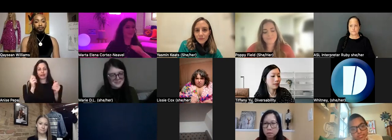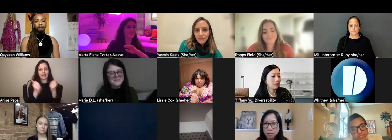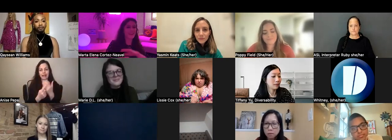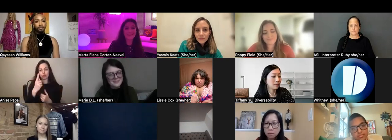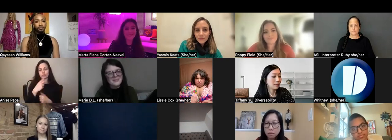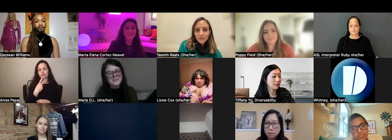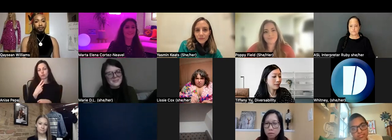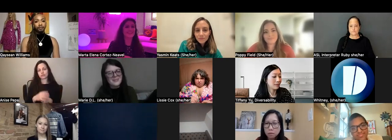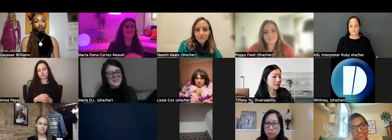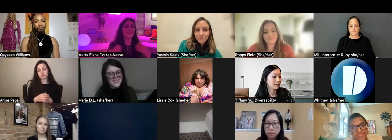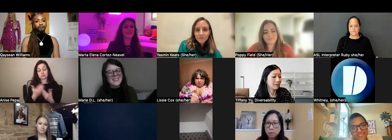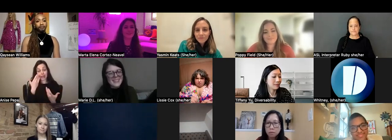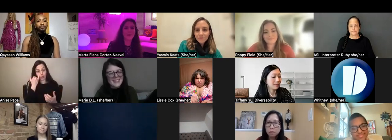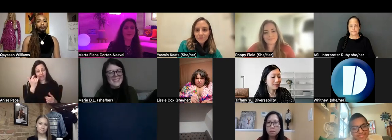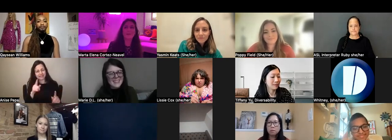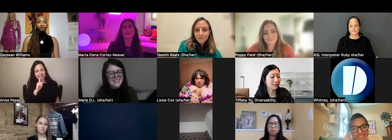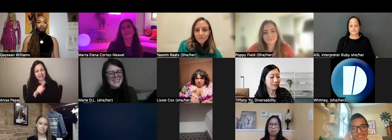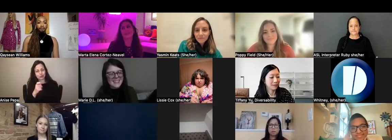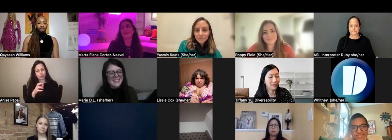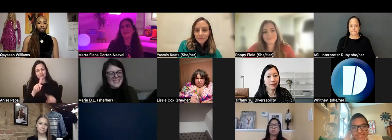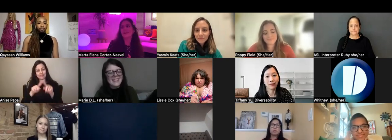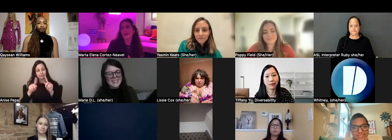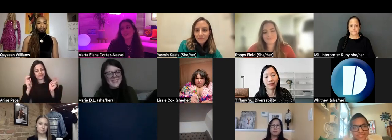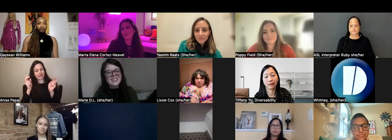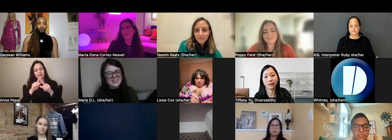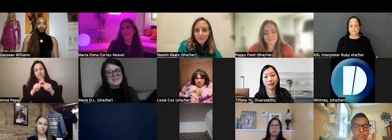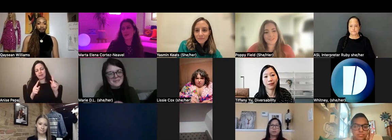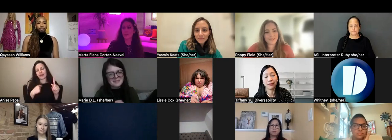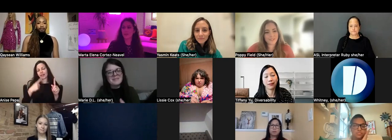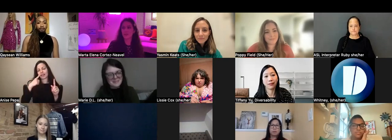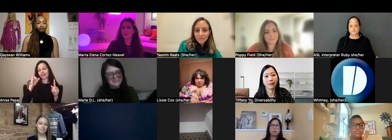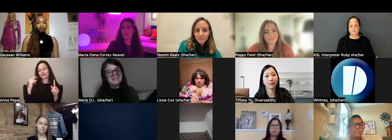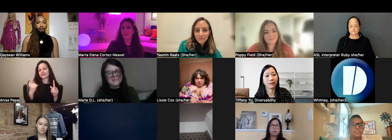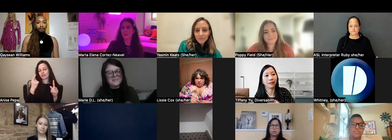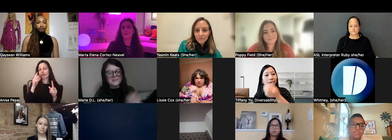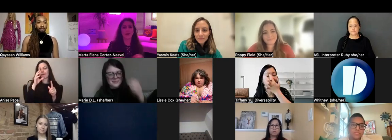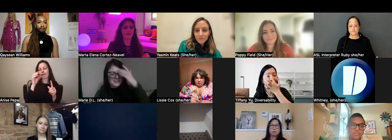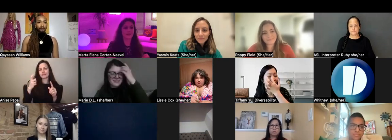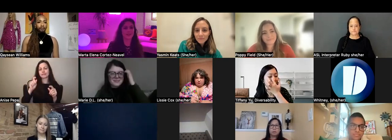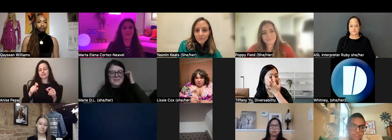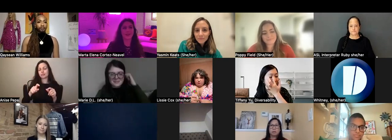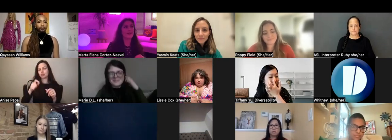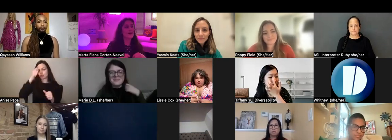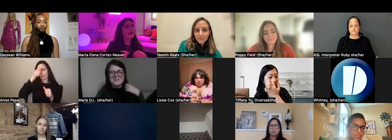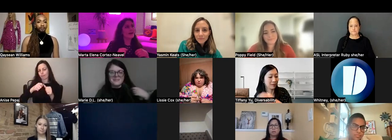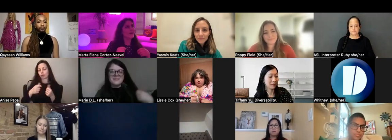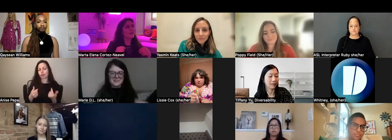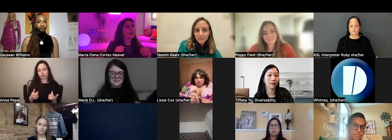that's an answer to the question or another topic, but I think that that's just something that companies need to keep in mind. You're